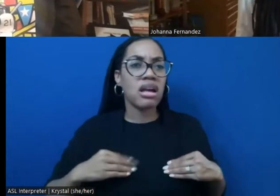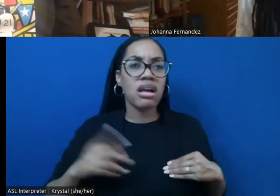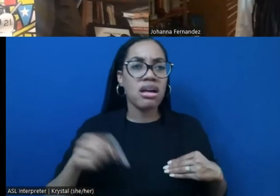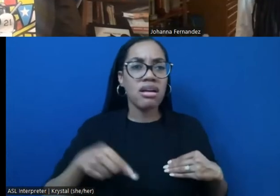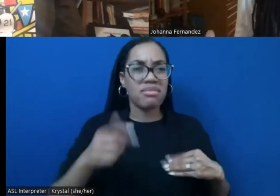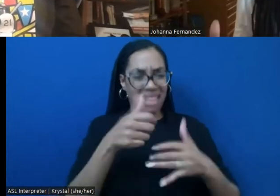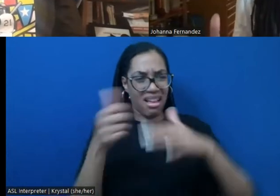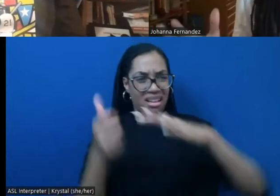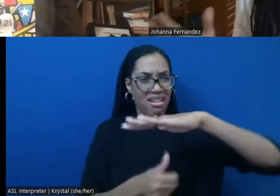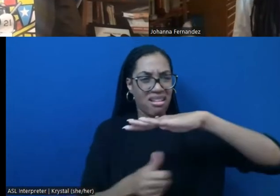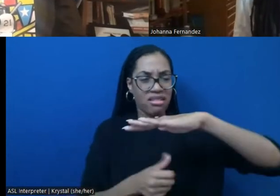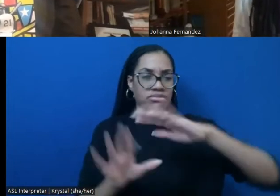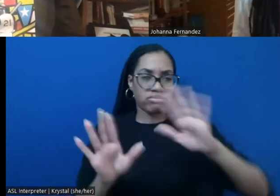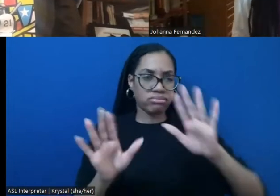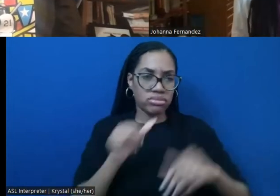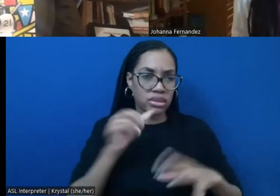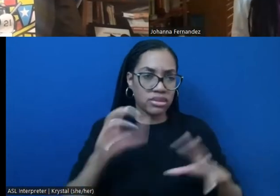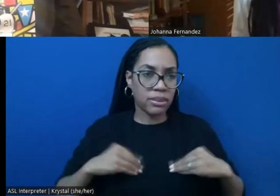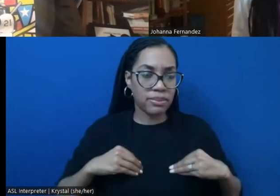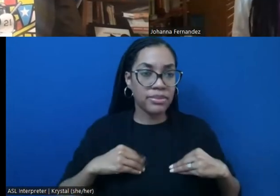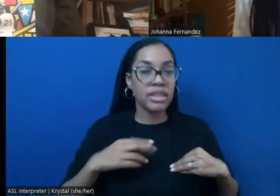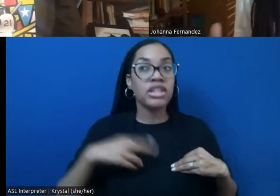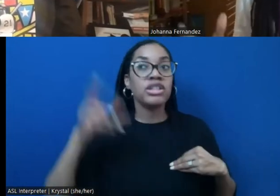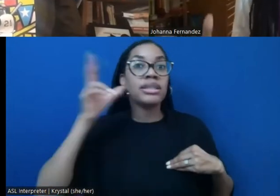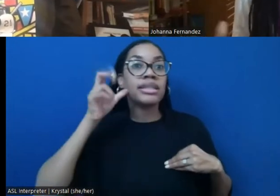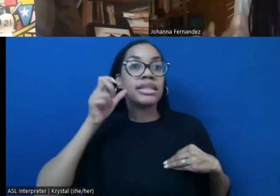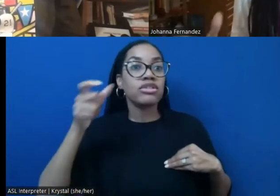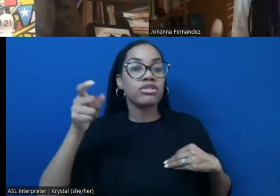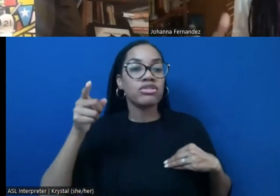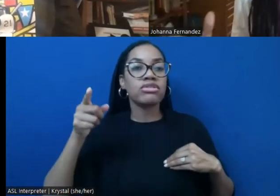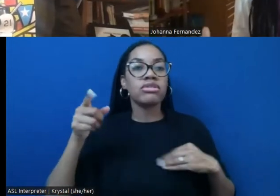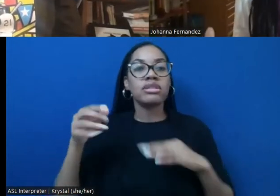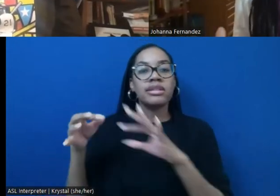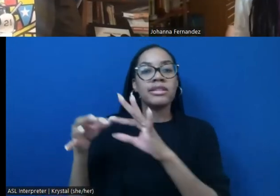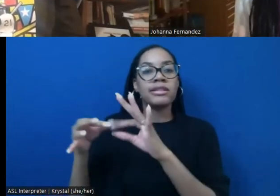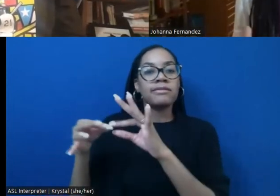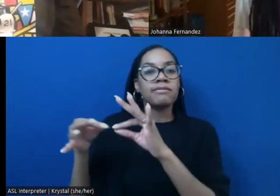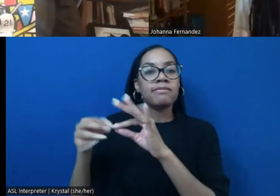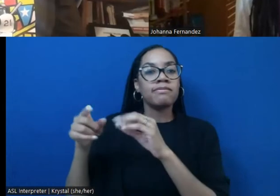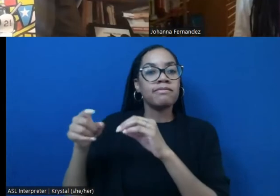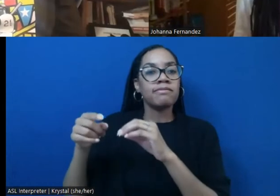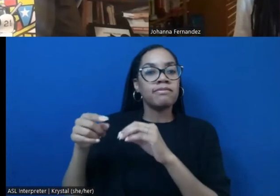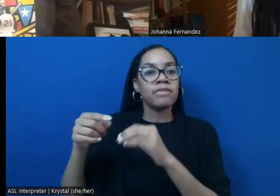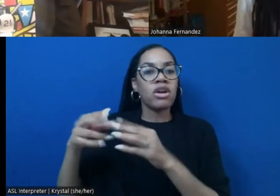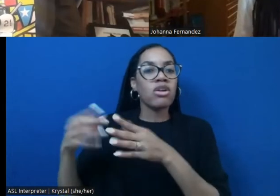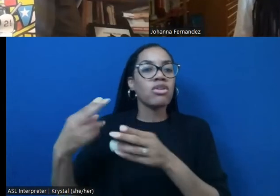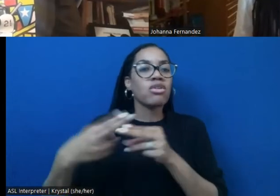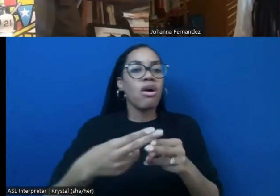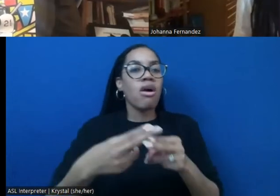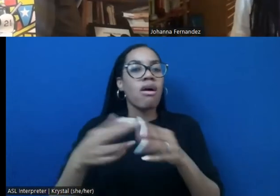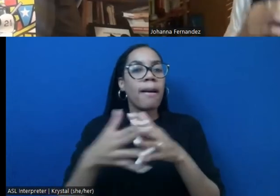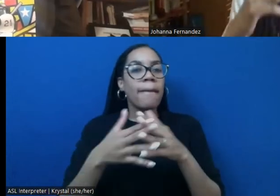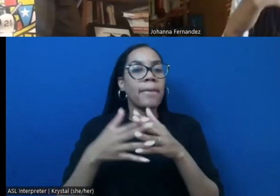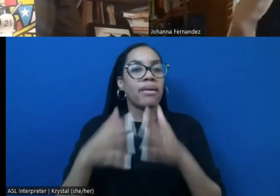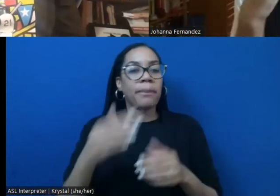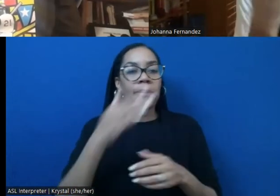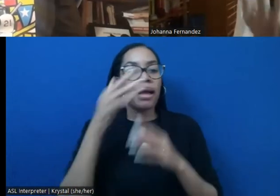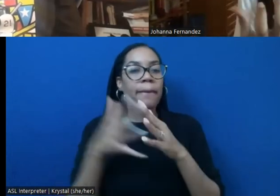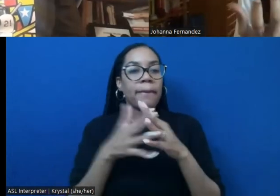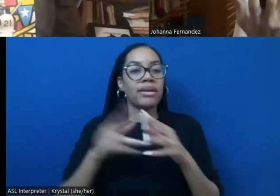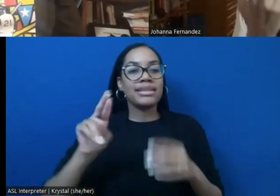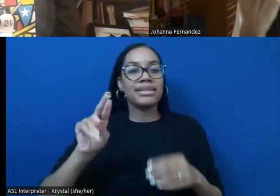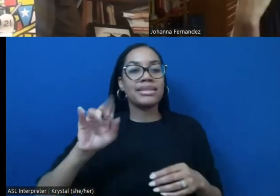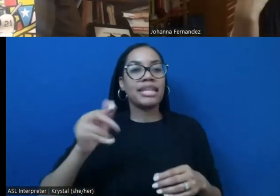waiting to hear the other bomb drop for him to talk about Puerto Ricans and Mexicans as spics. This is